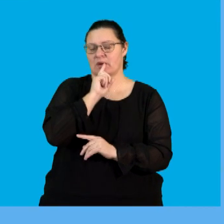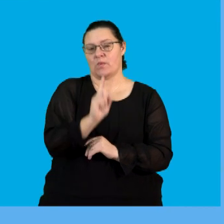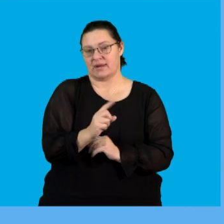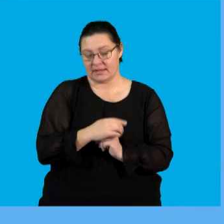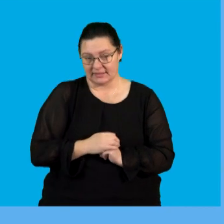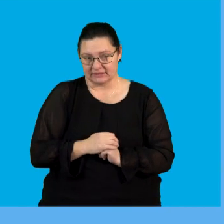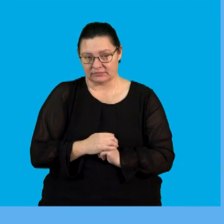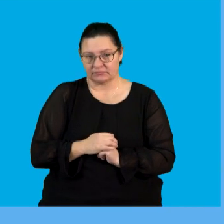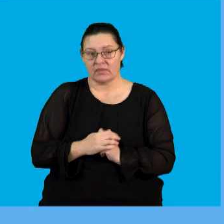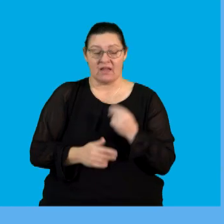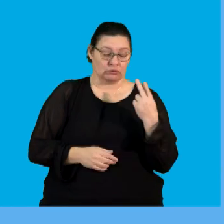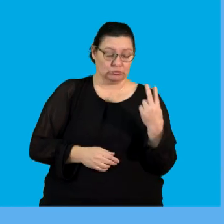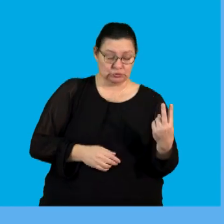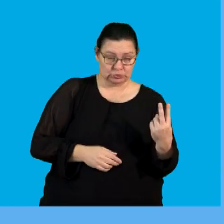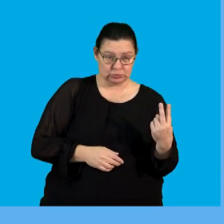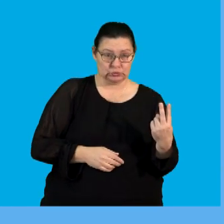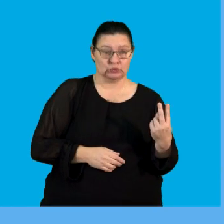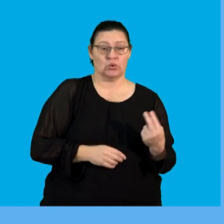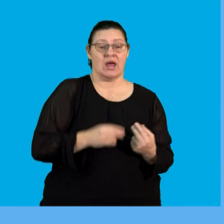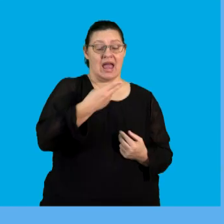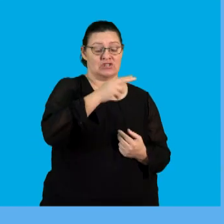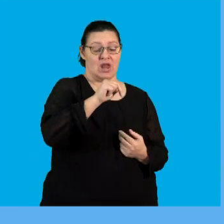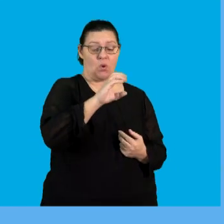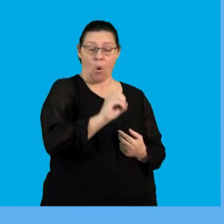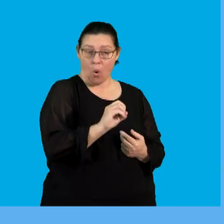there. So we're saying that when 2 molecules